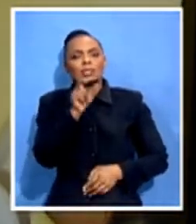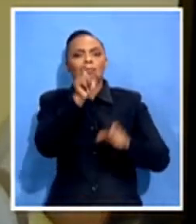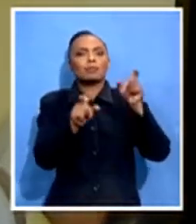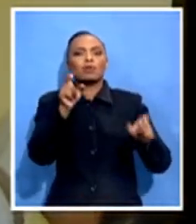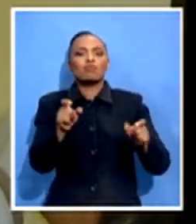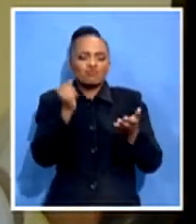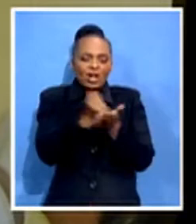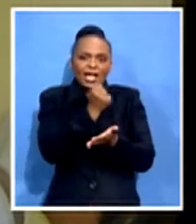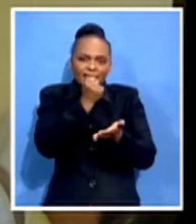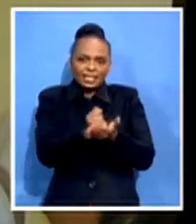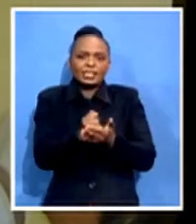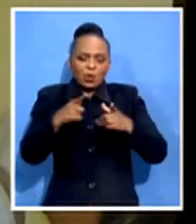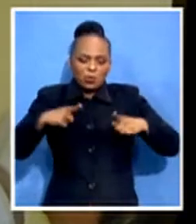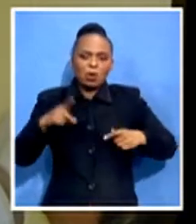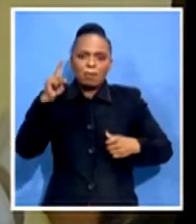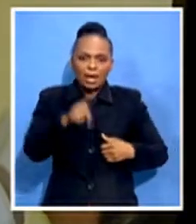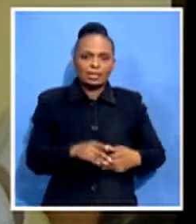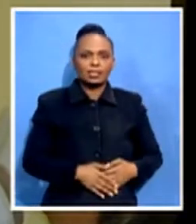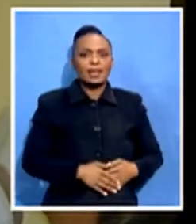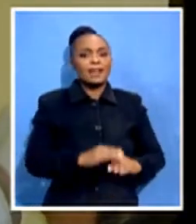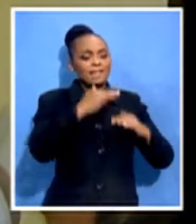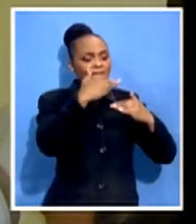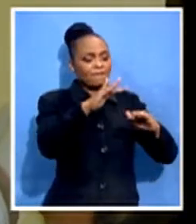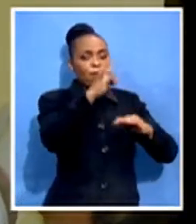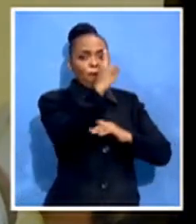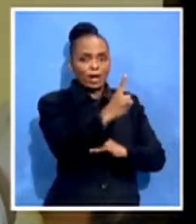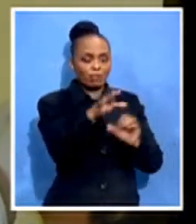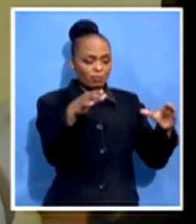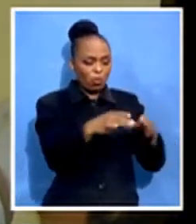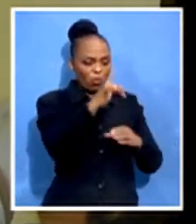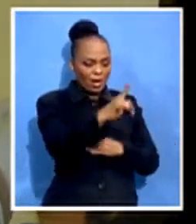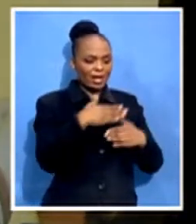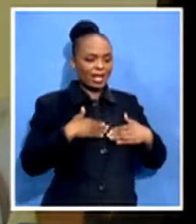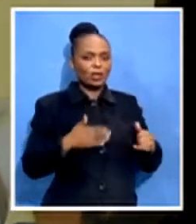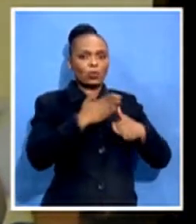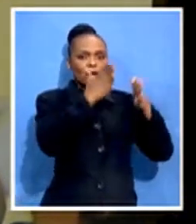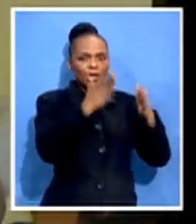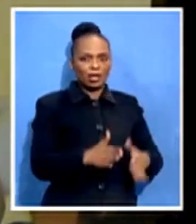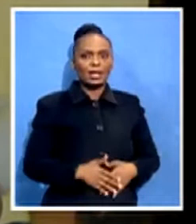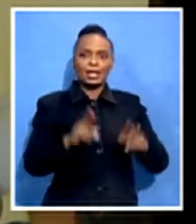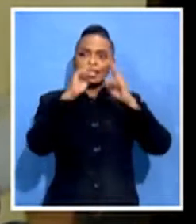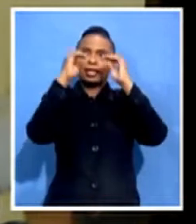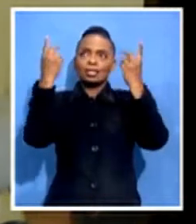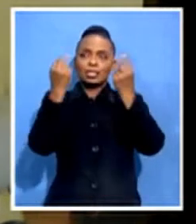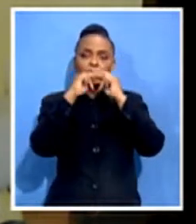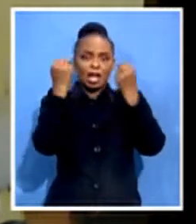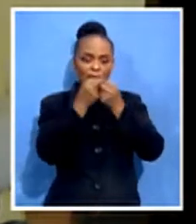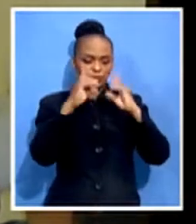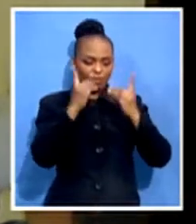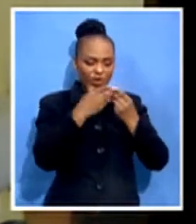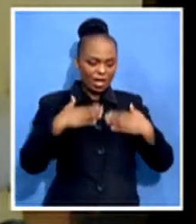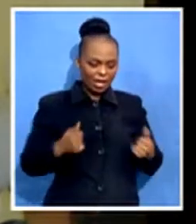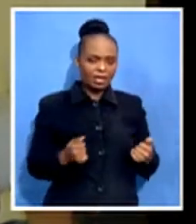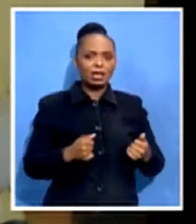health workers, and the National Department of Health has created an application where health workers